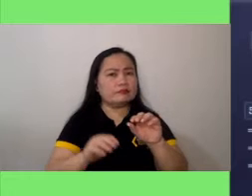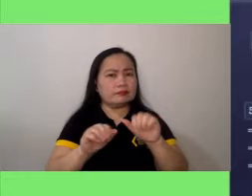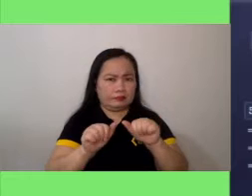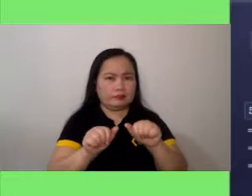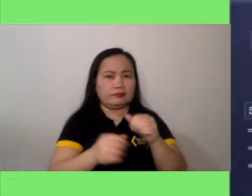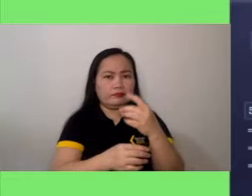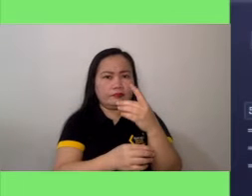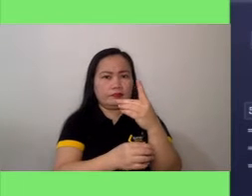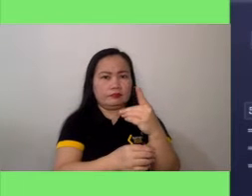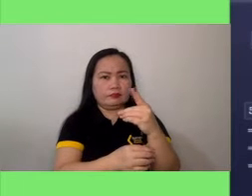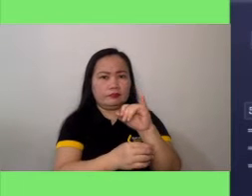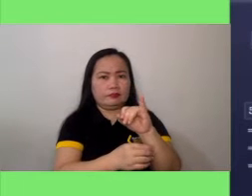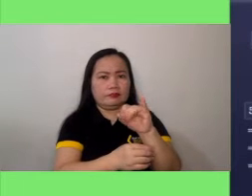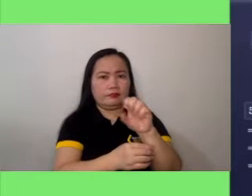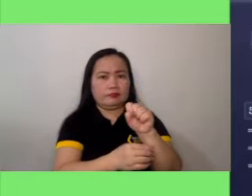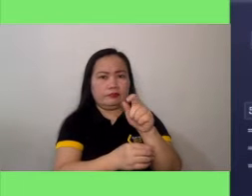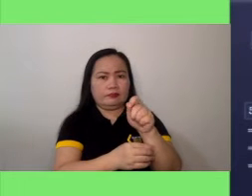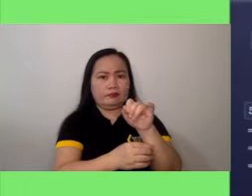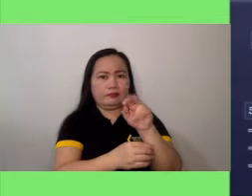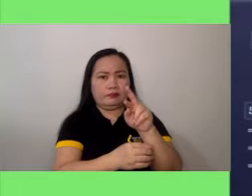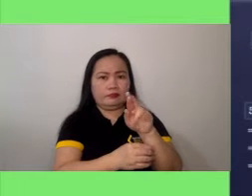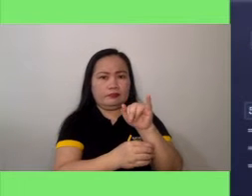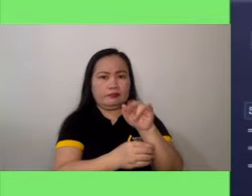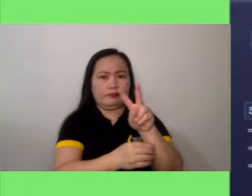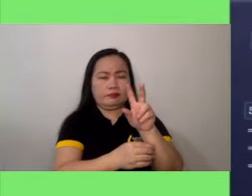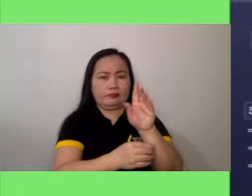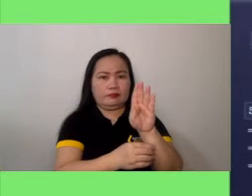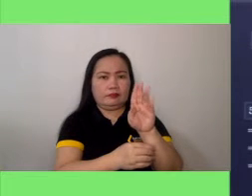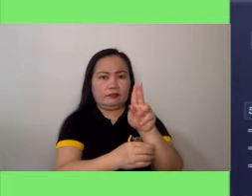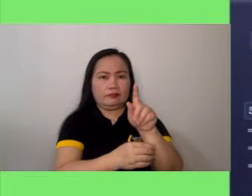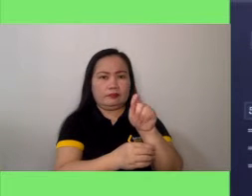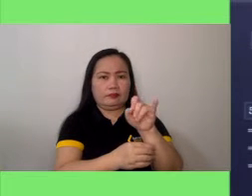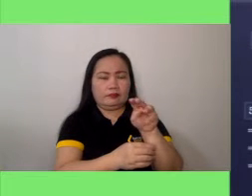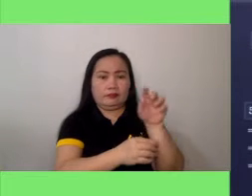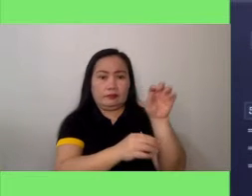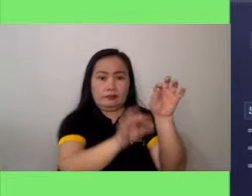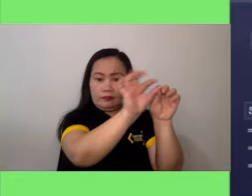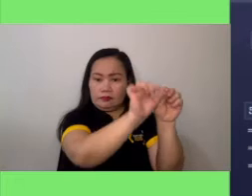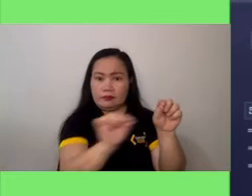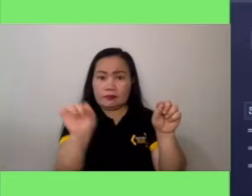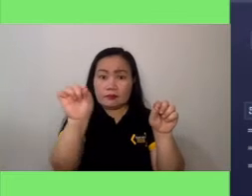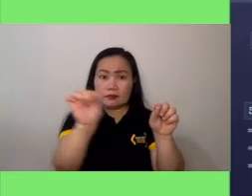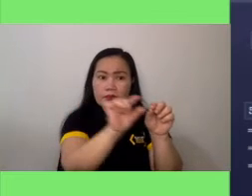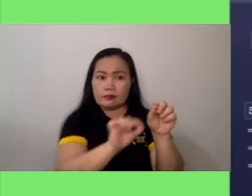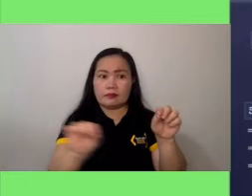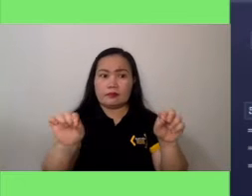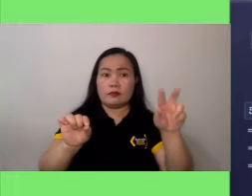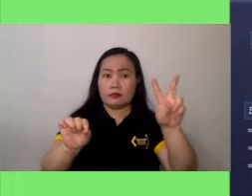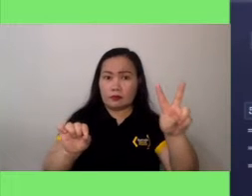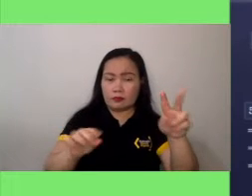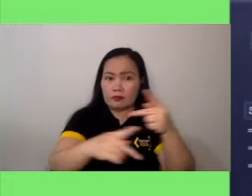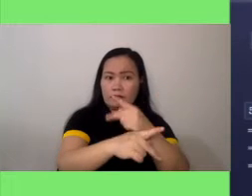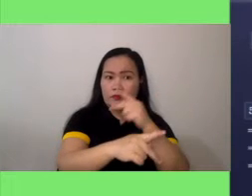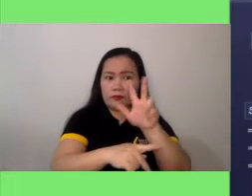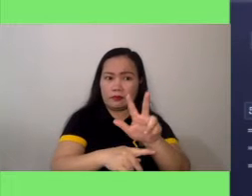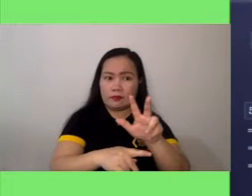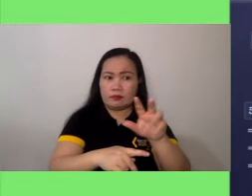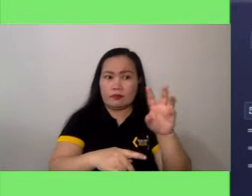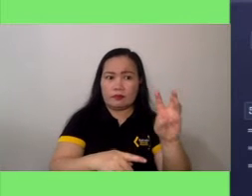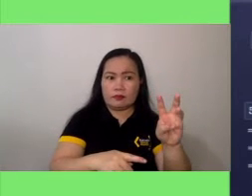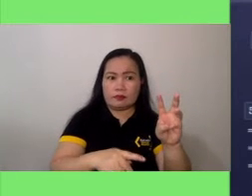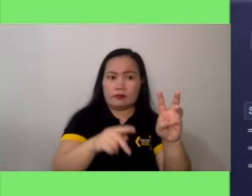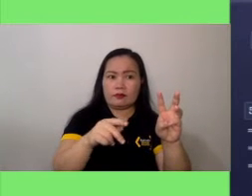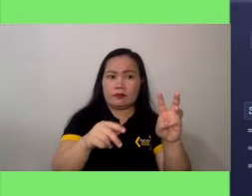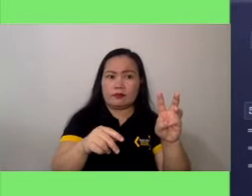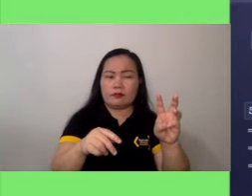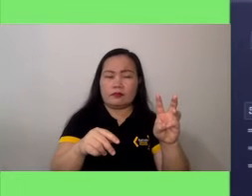paraan. So, pwede ka rin po mag-distributive property. Ito muna, 2 times 3, that is 6. And then, 2 times negative 2, that is negative 4.